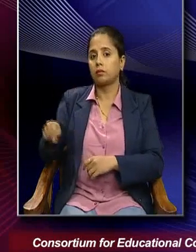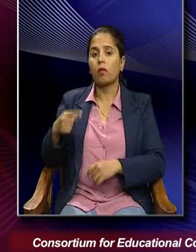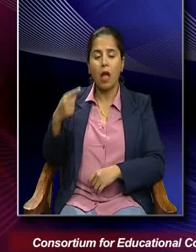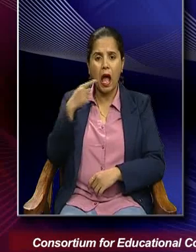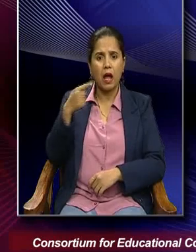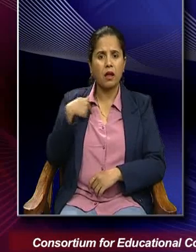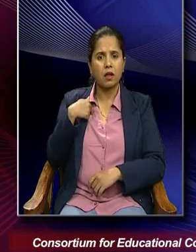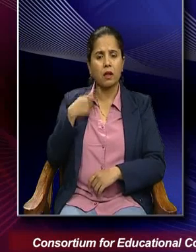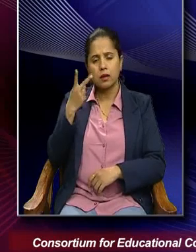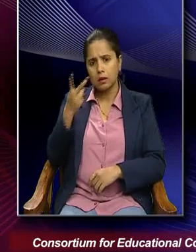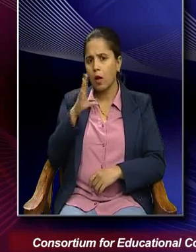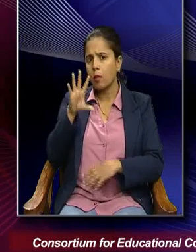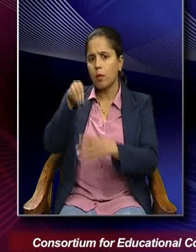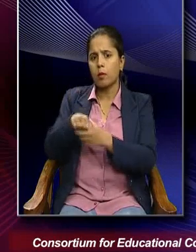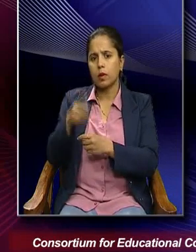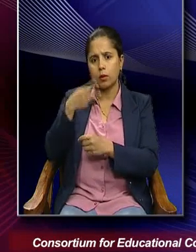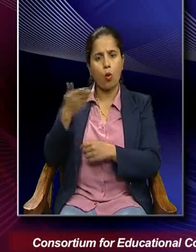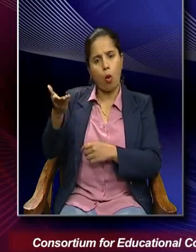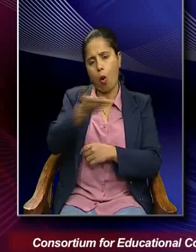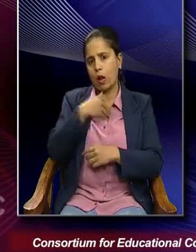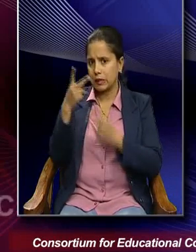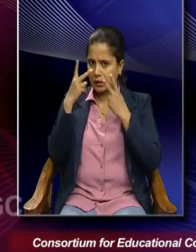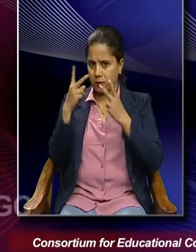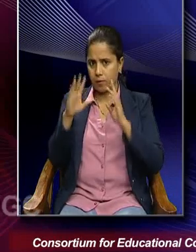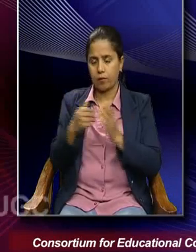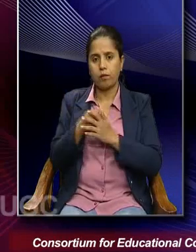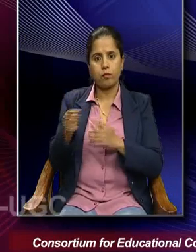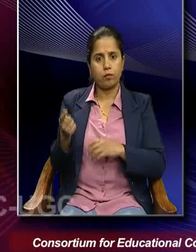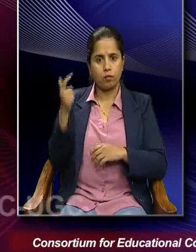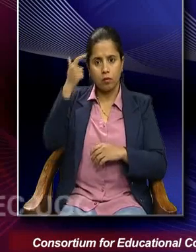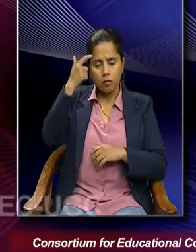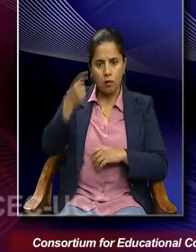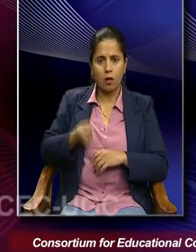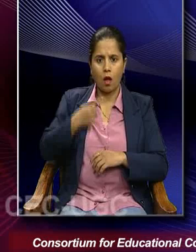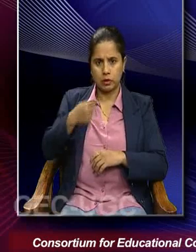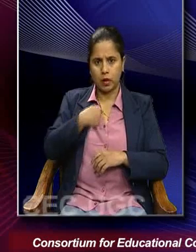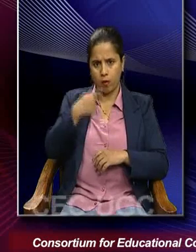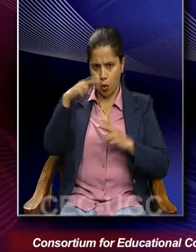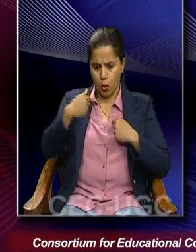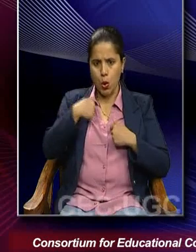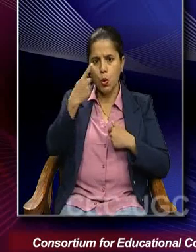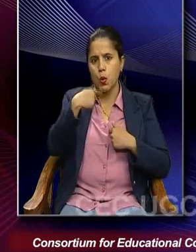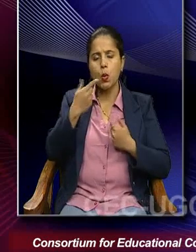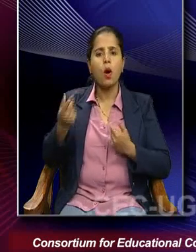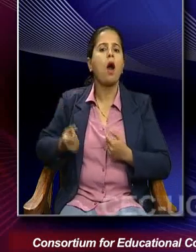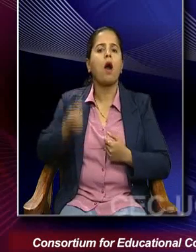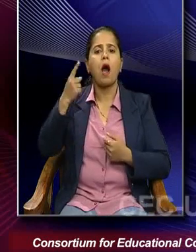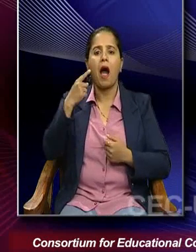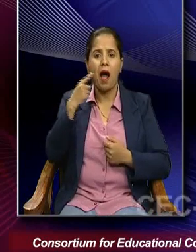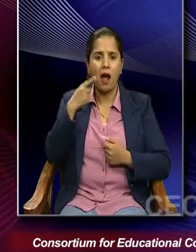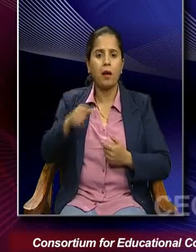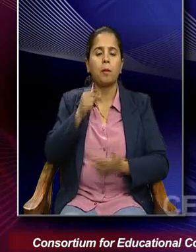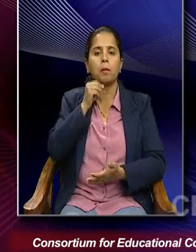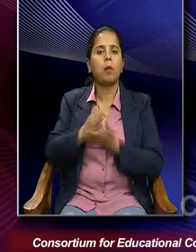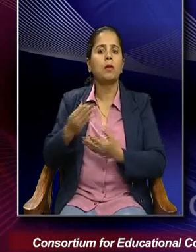dominates. And famous personality which Mead is saying, it is the